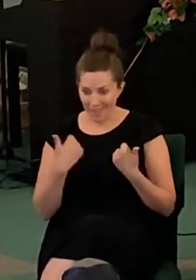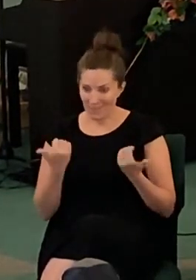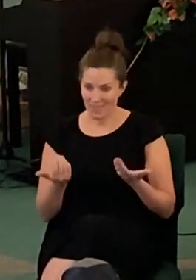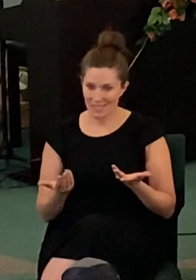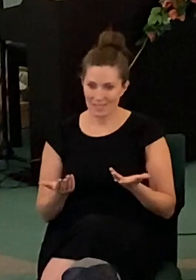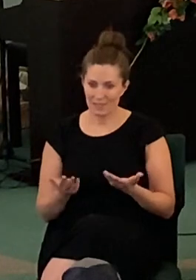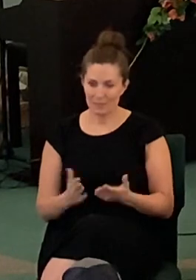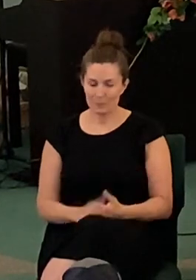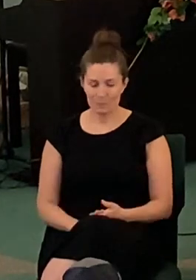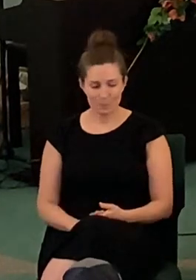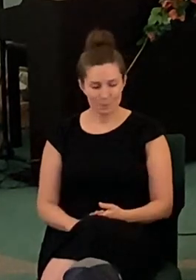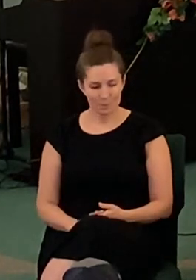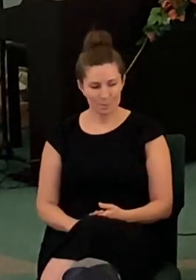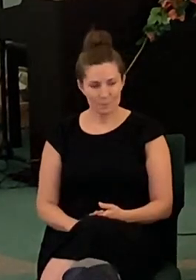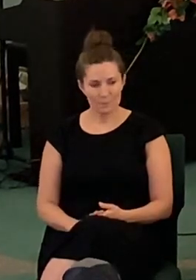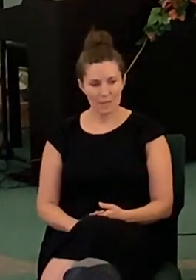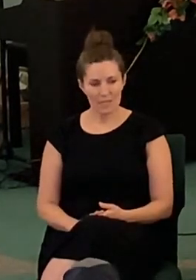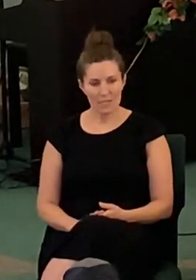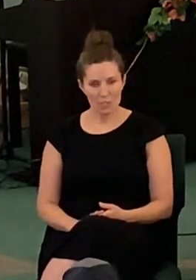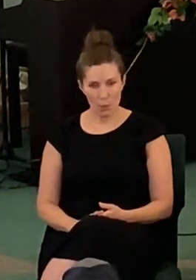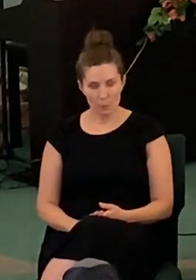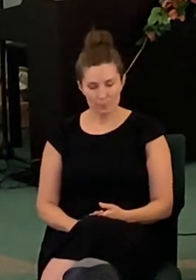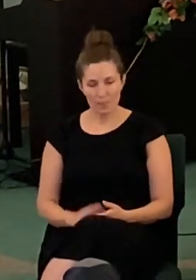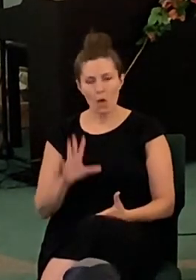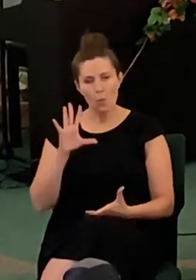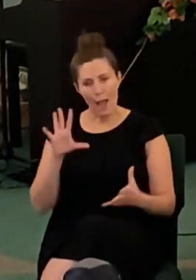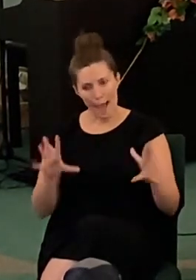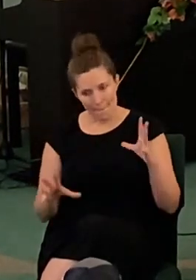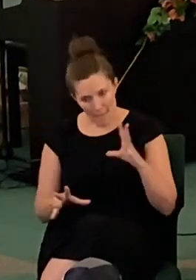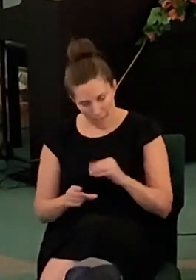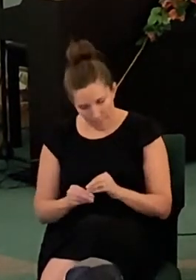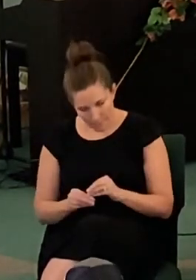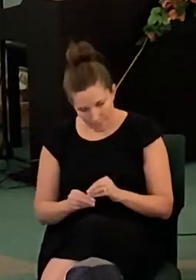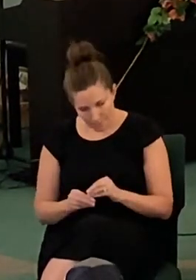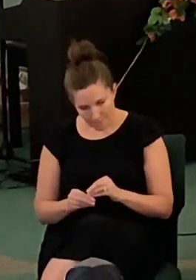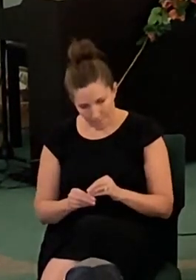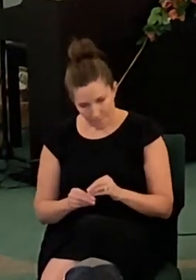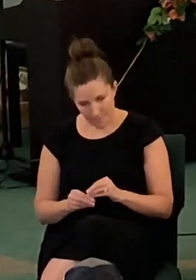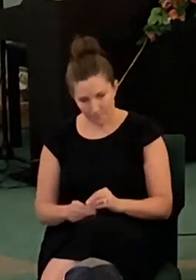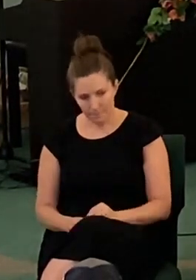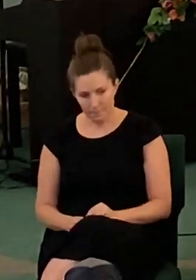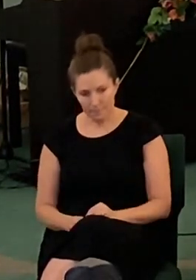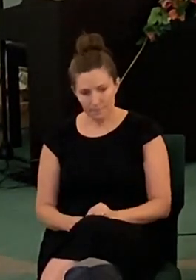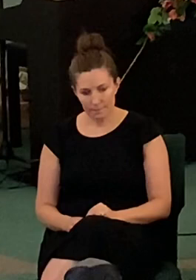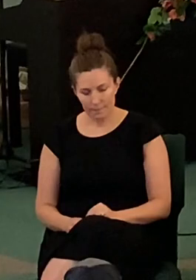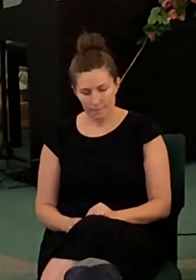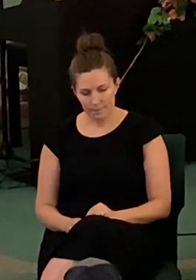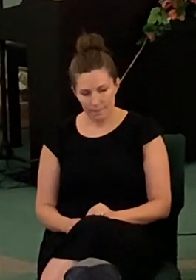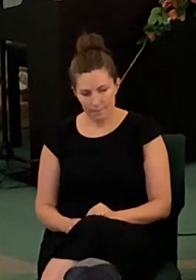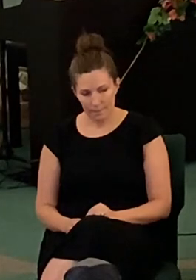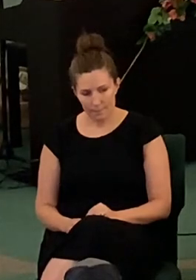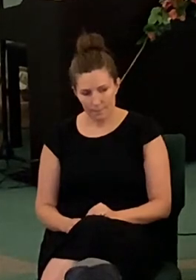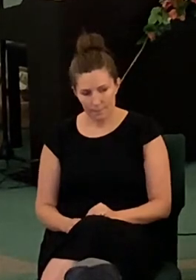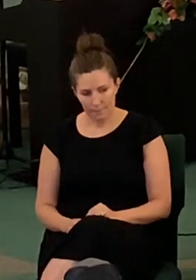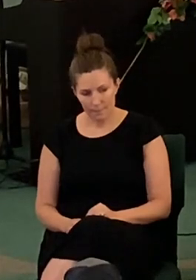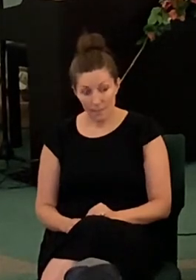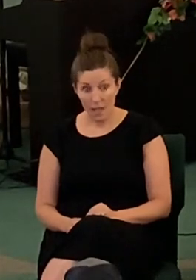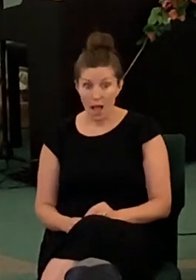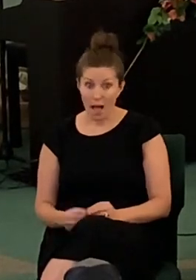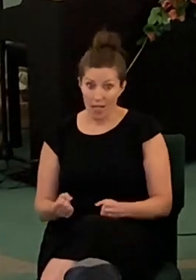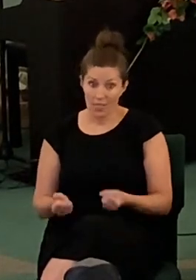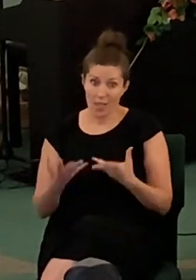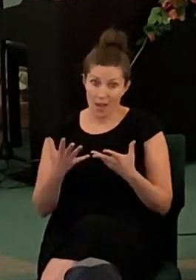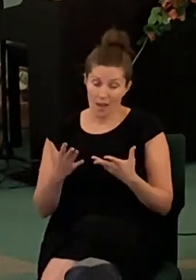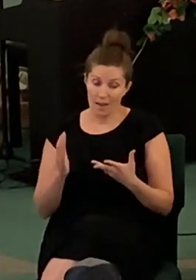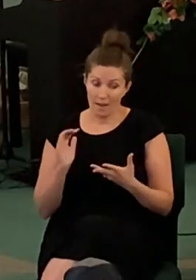So as we wrap up today, most of us know what it's like to belong to a physical family that we started talking